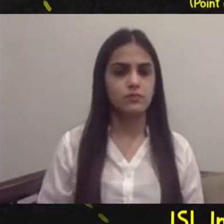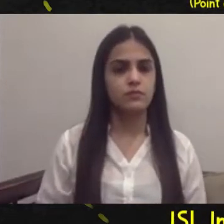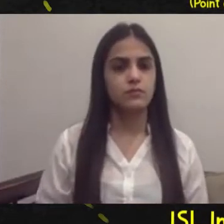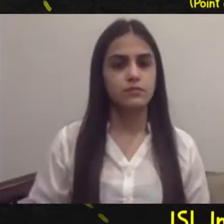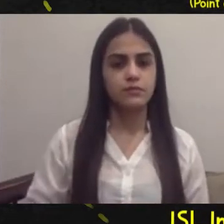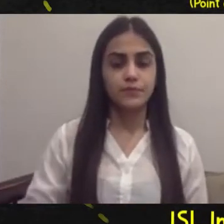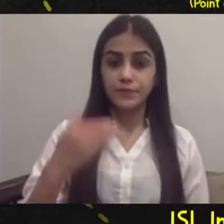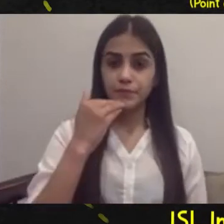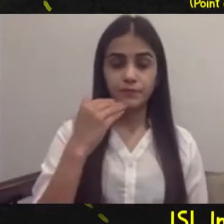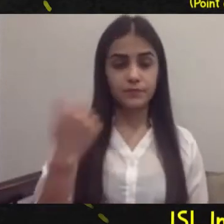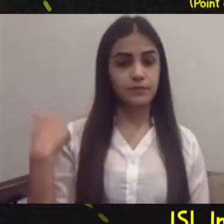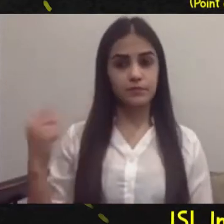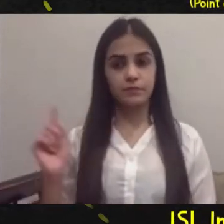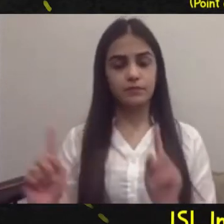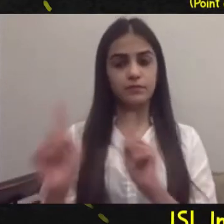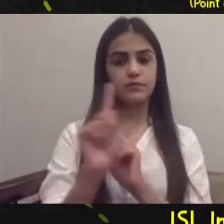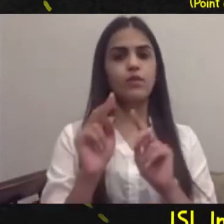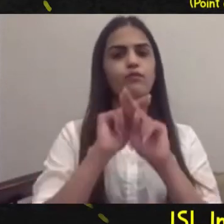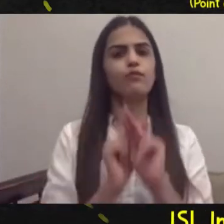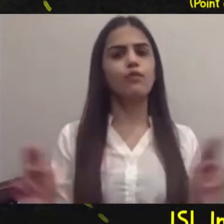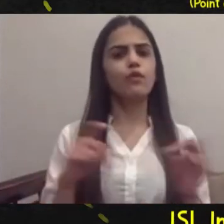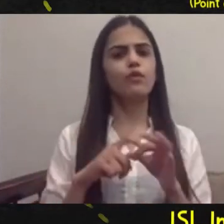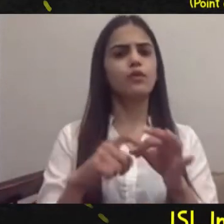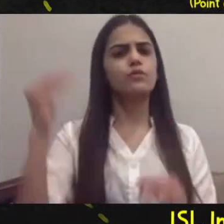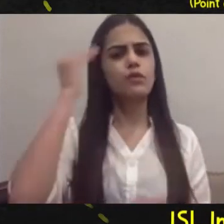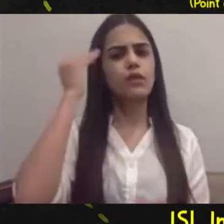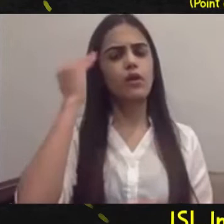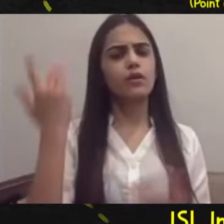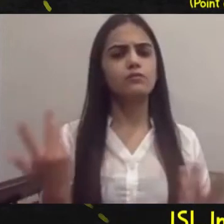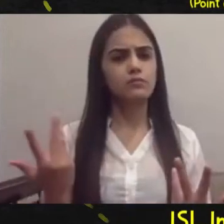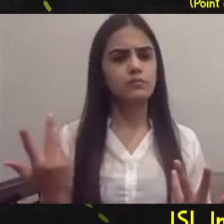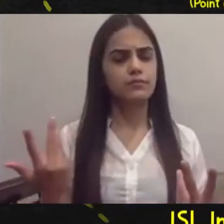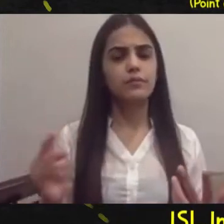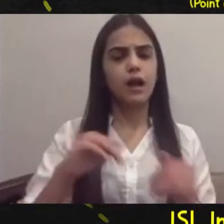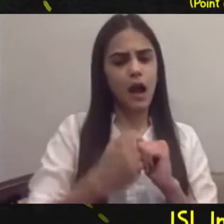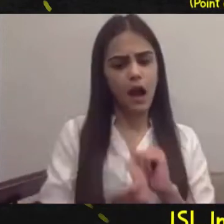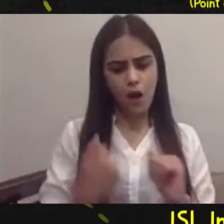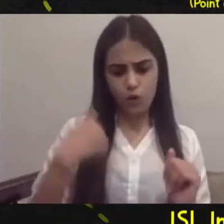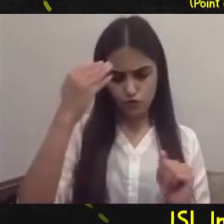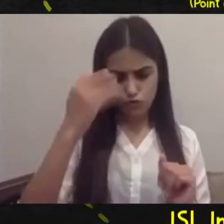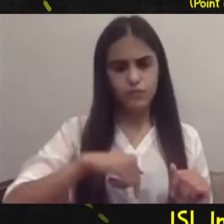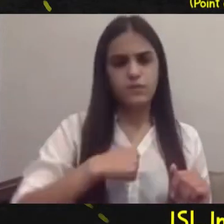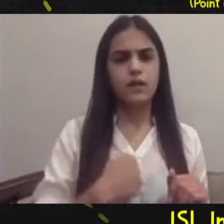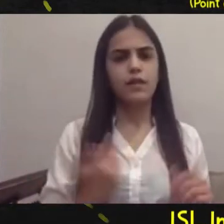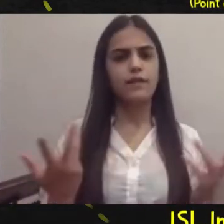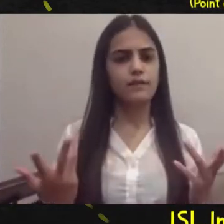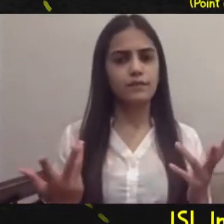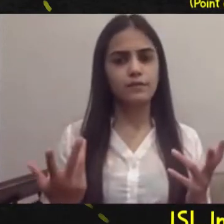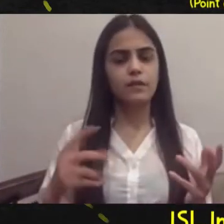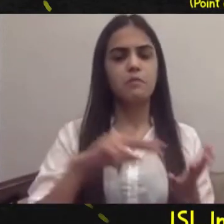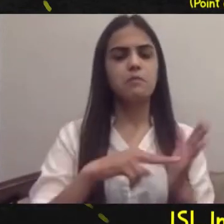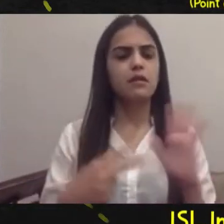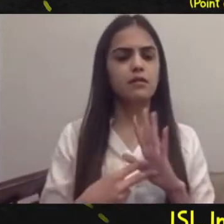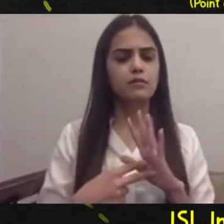sort of the whole question of knowledge or knowing, how do we know ourselves now? What does it mean to take